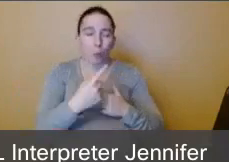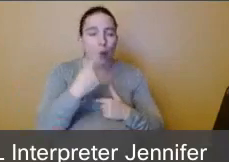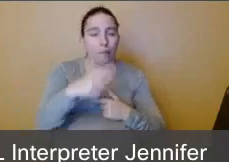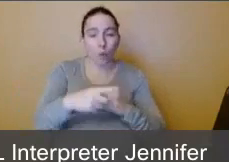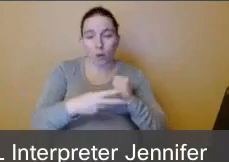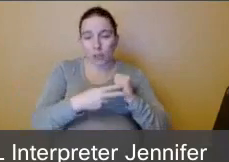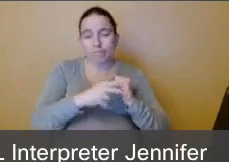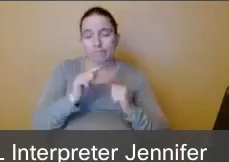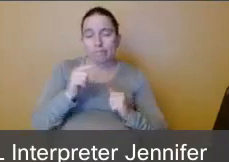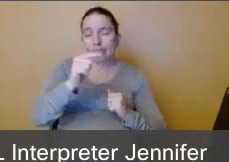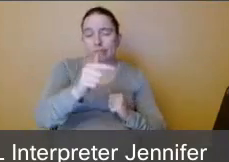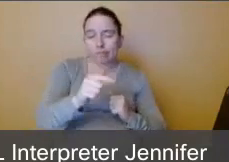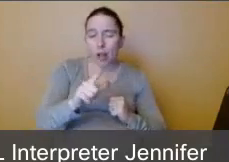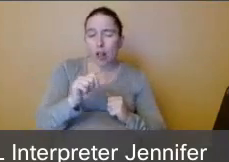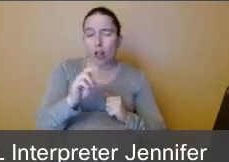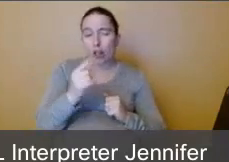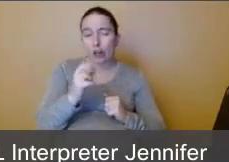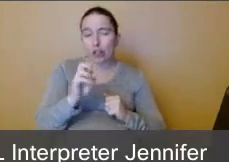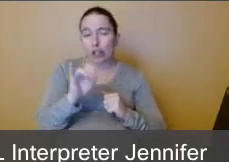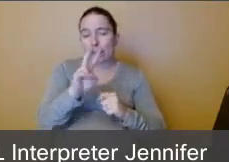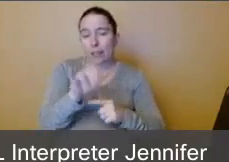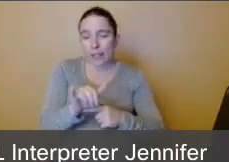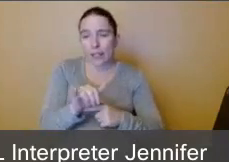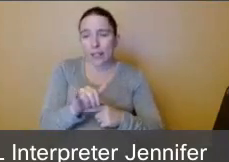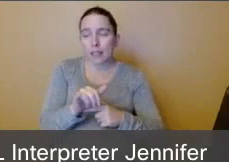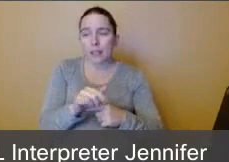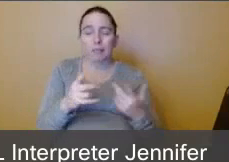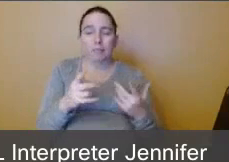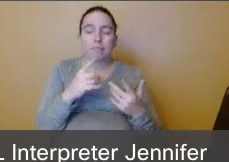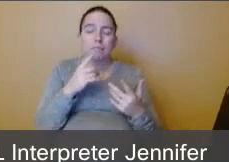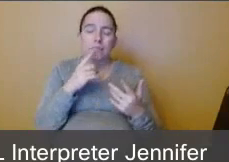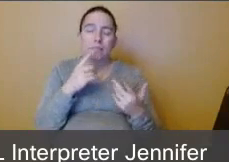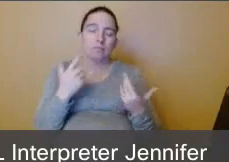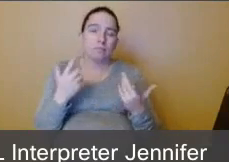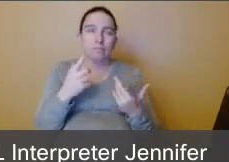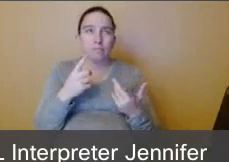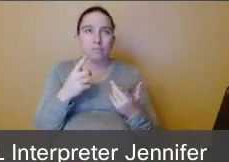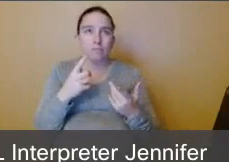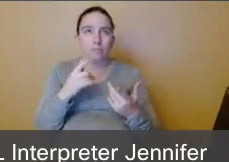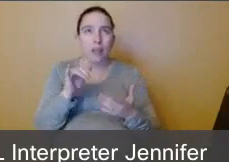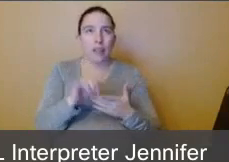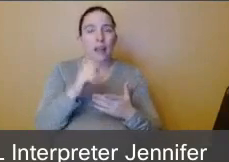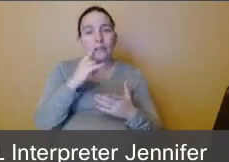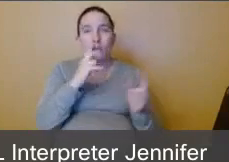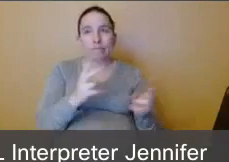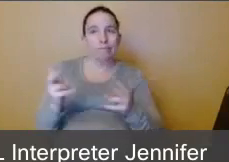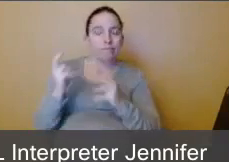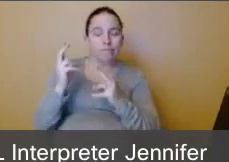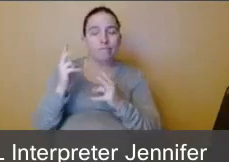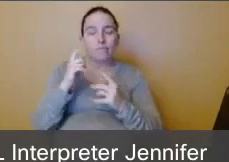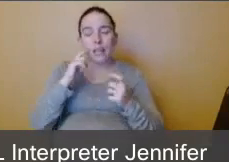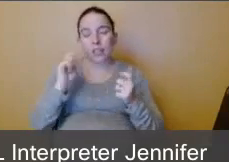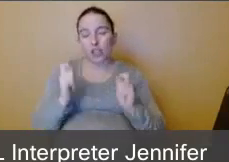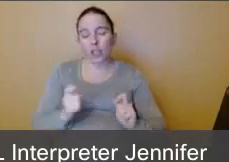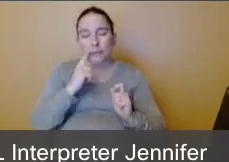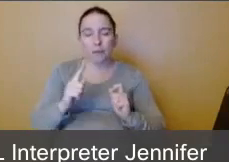longevity, which I would just kind of, simply keep as a retroactive look and an adjustment for